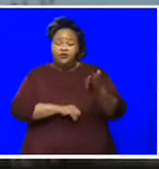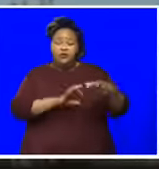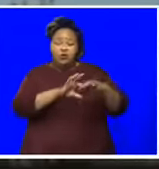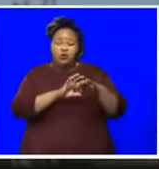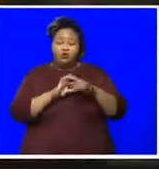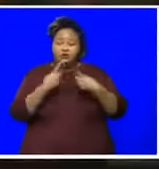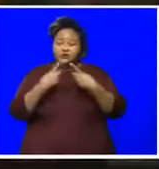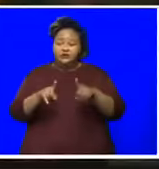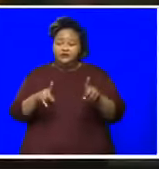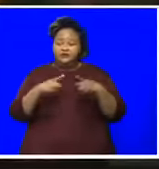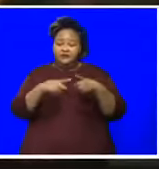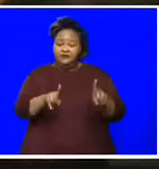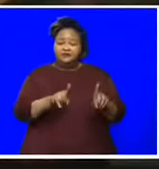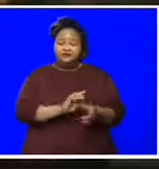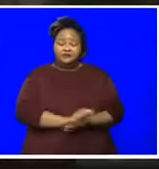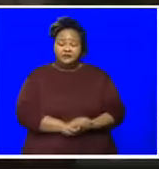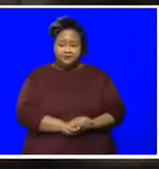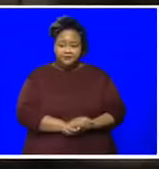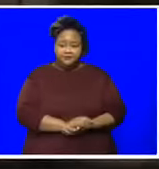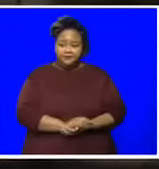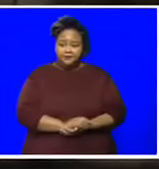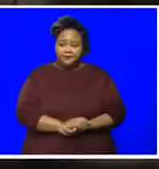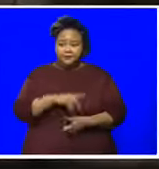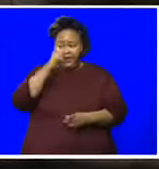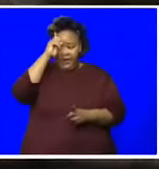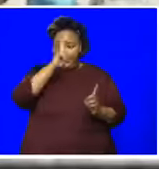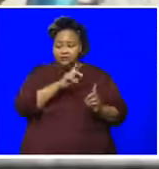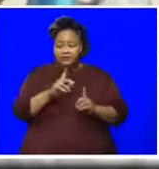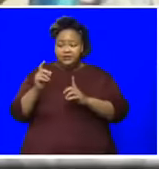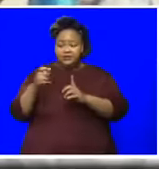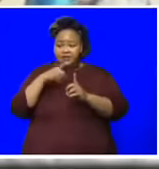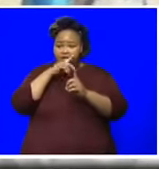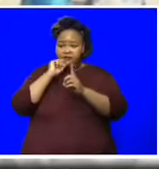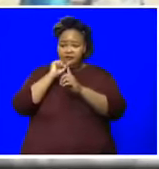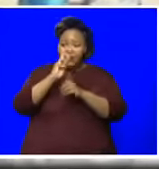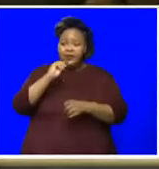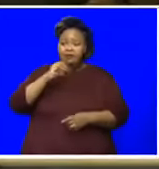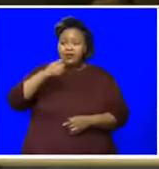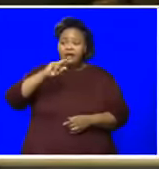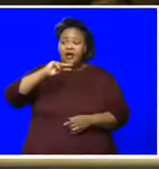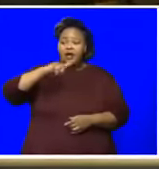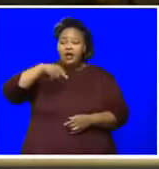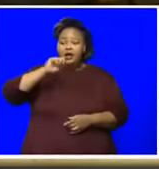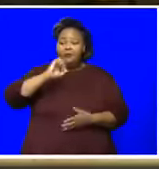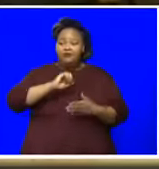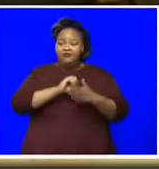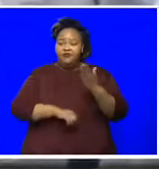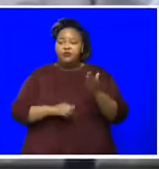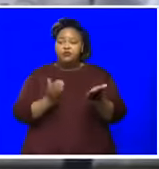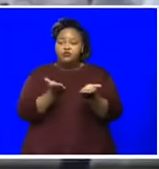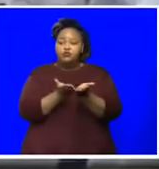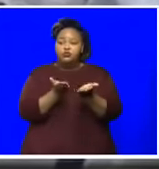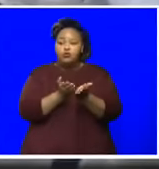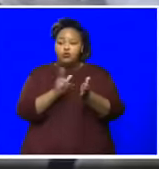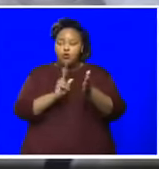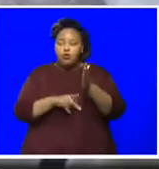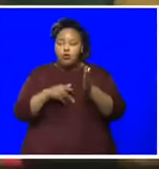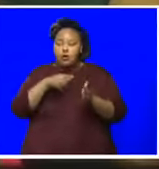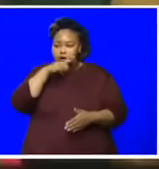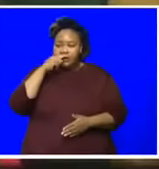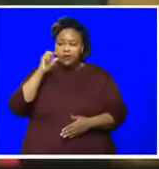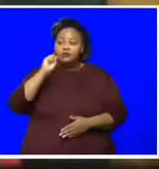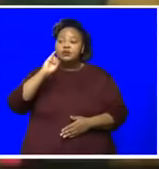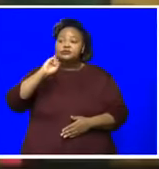comes our way. Bheki Mahlambi, long teacher and hloko wesikolwa lesincane sase Single Tree, uthi lolu sito lutawuhamba indlela